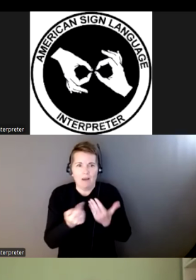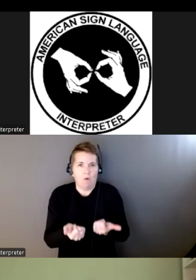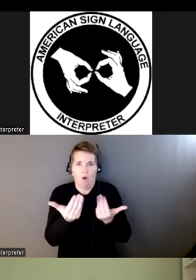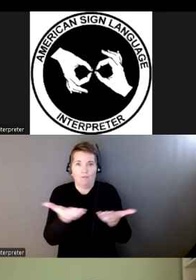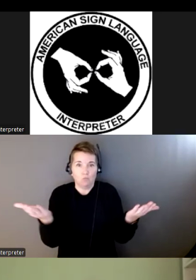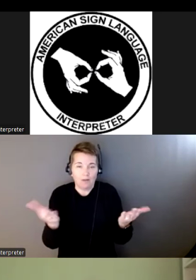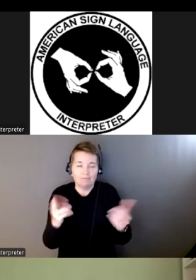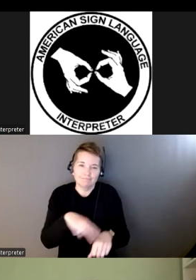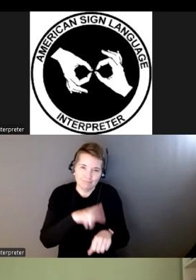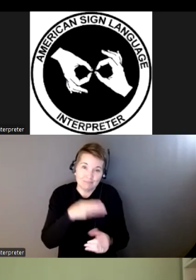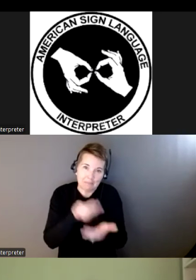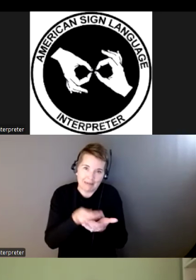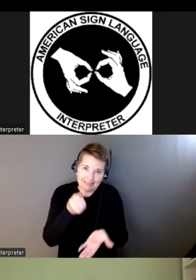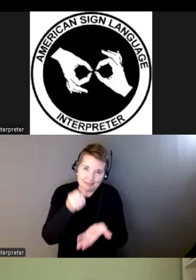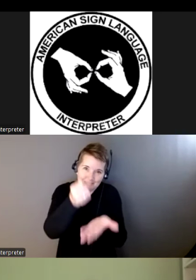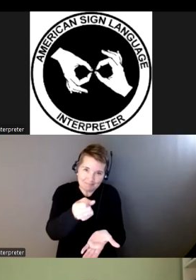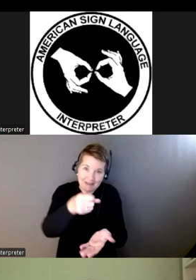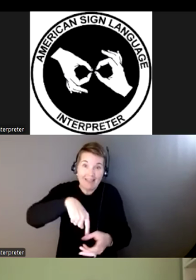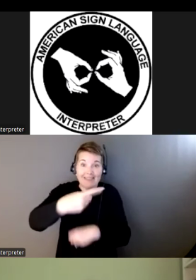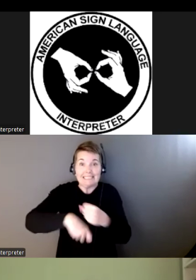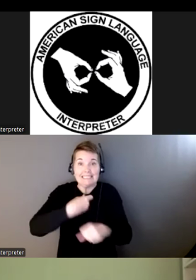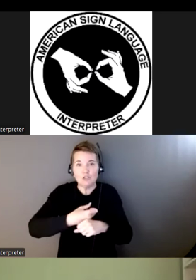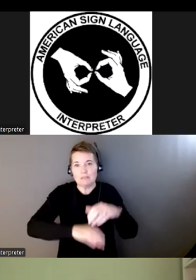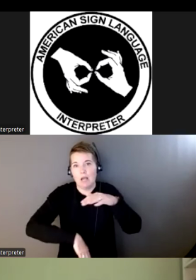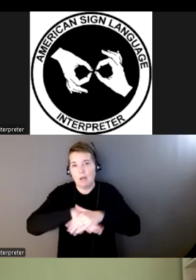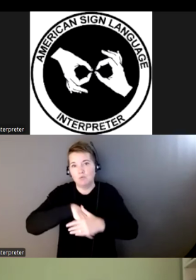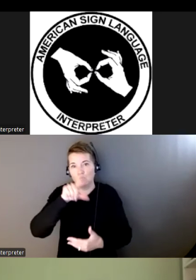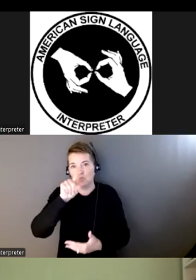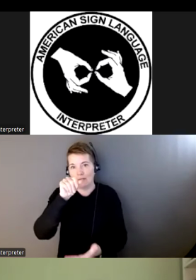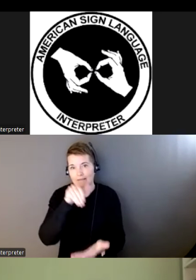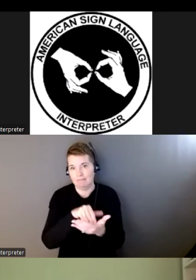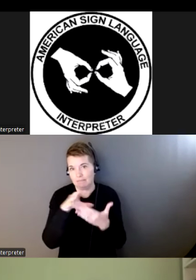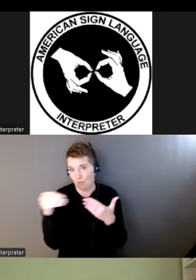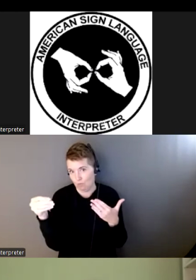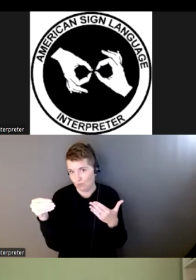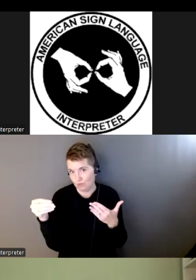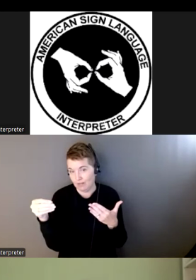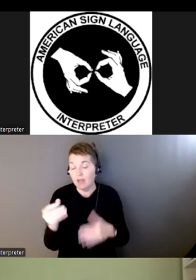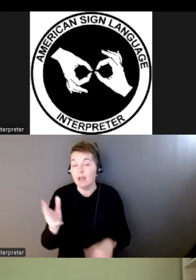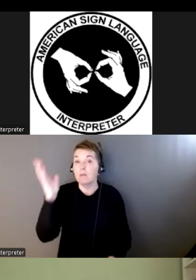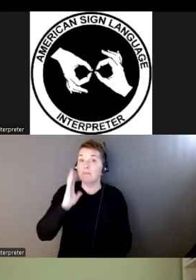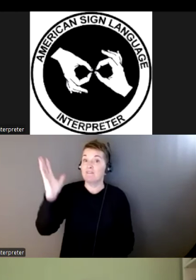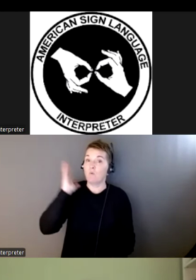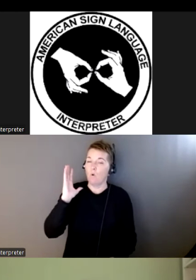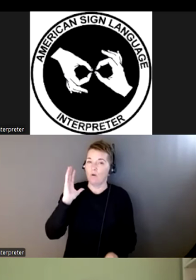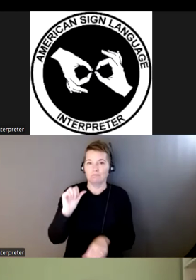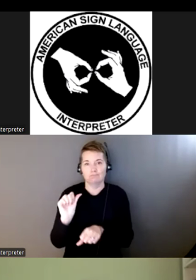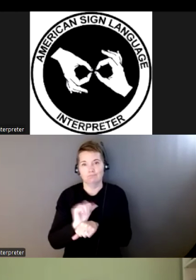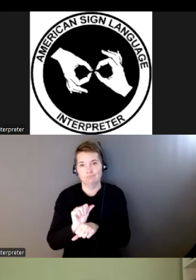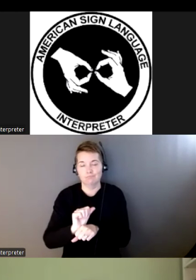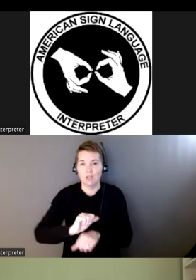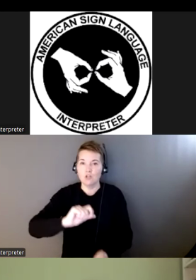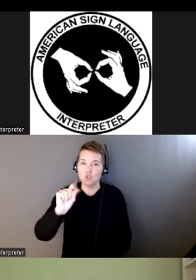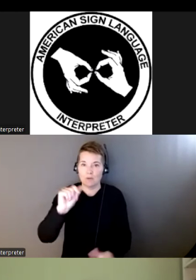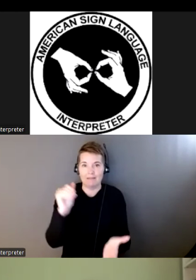this year it's up to 20,000. Some of you may remember that in the past it was a fixed amount of